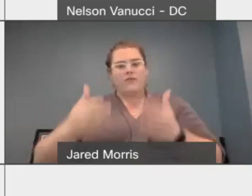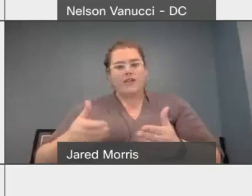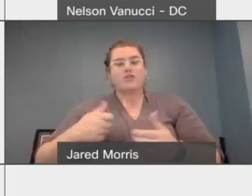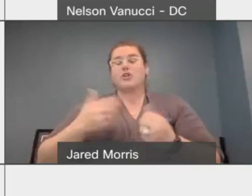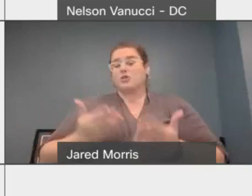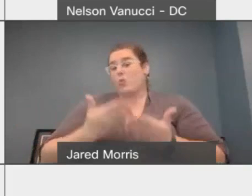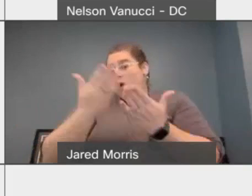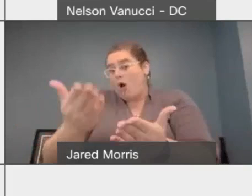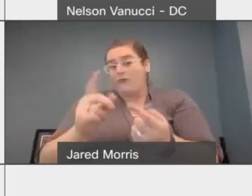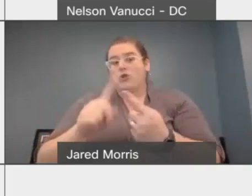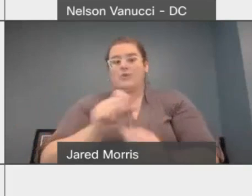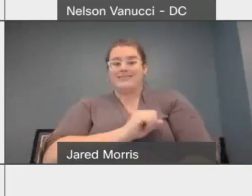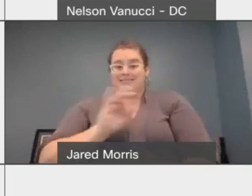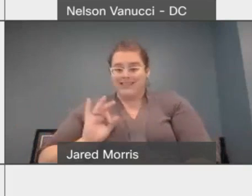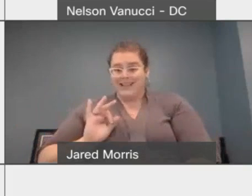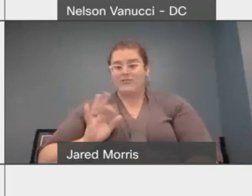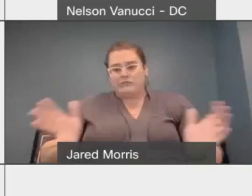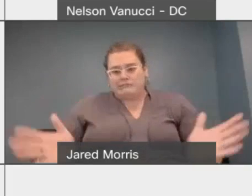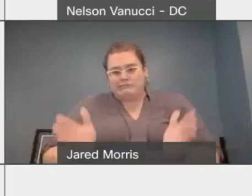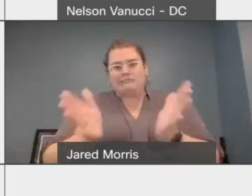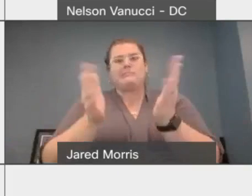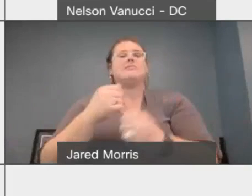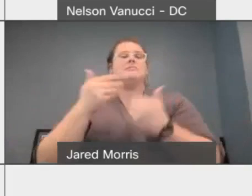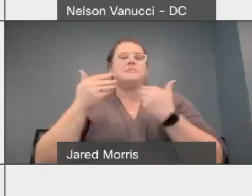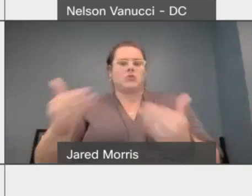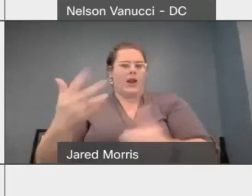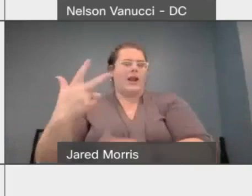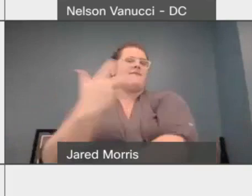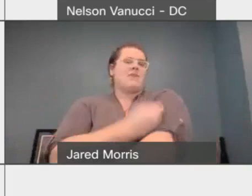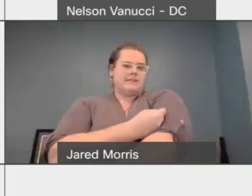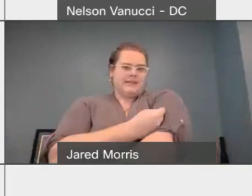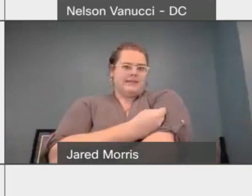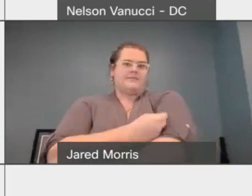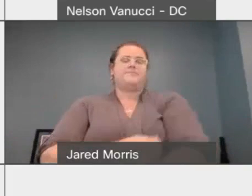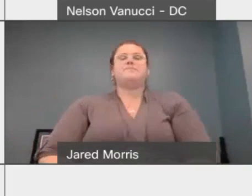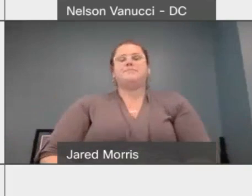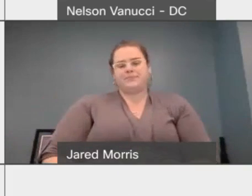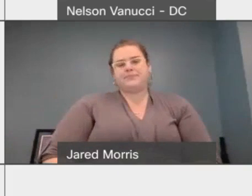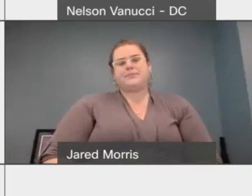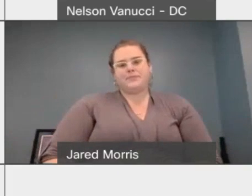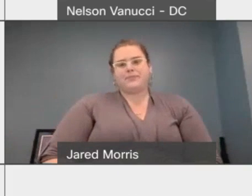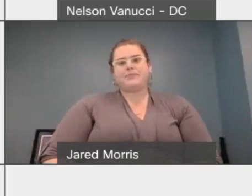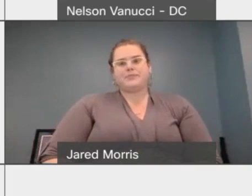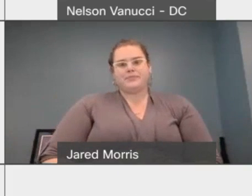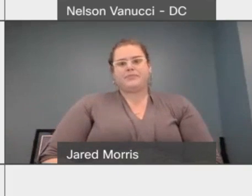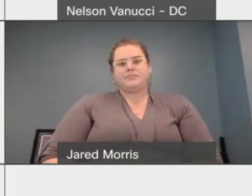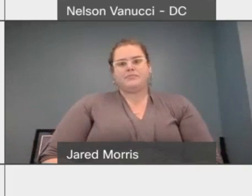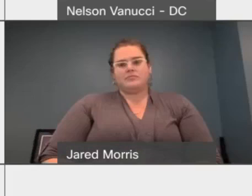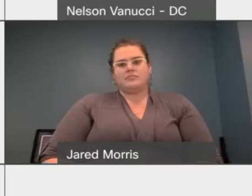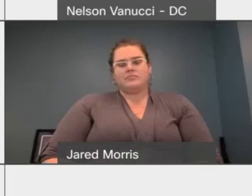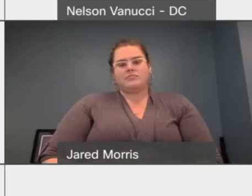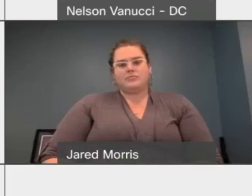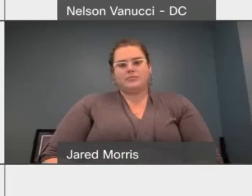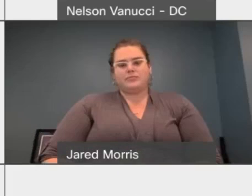be vaccinated. We have not come to a conclusion in terms of what the